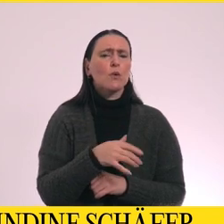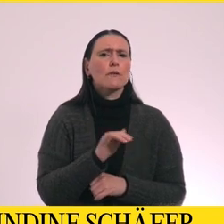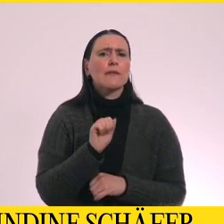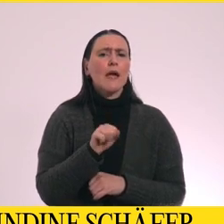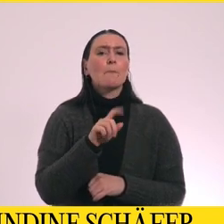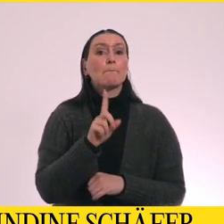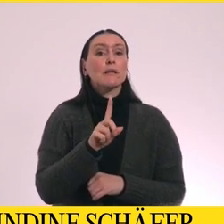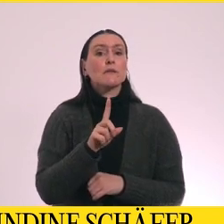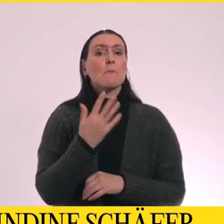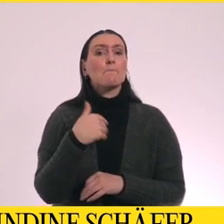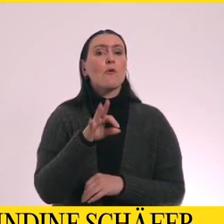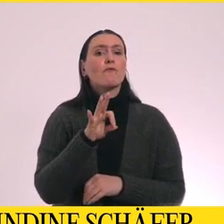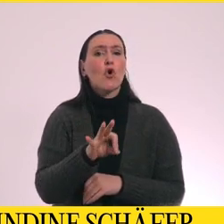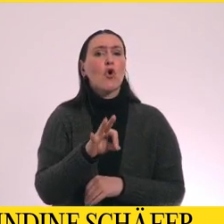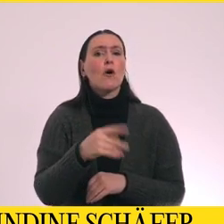isolate people.